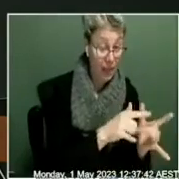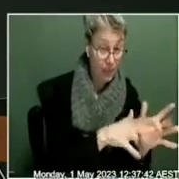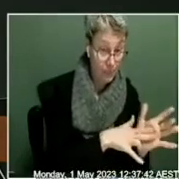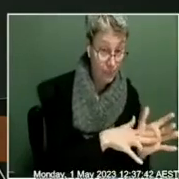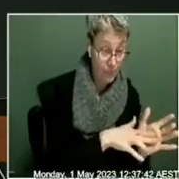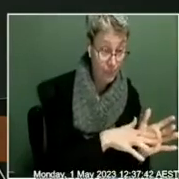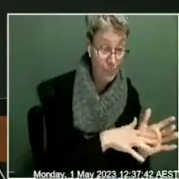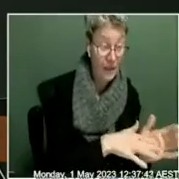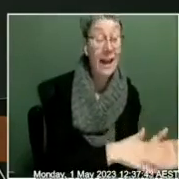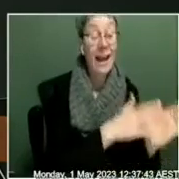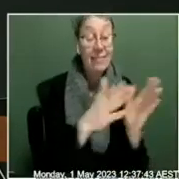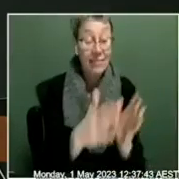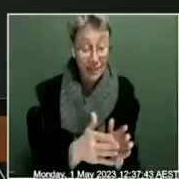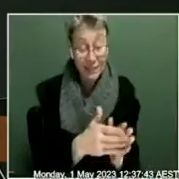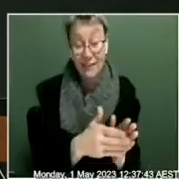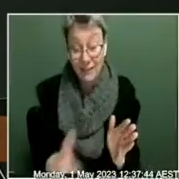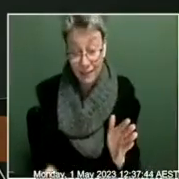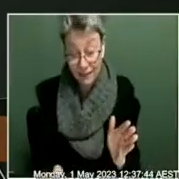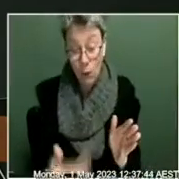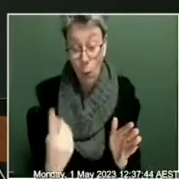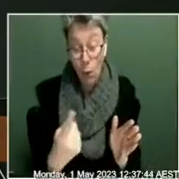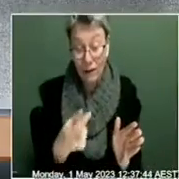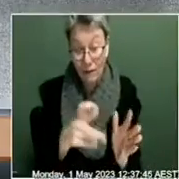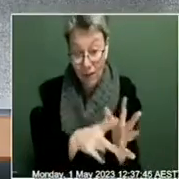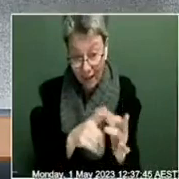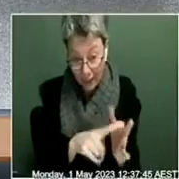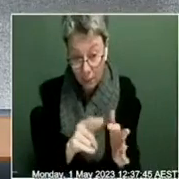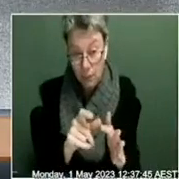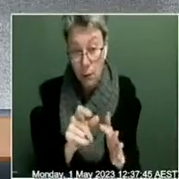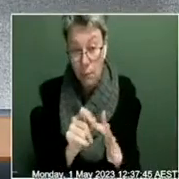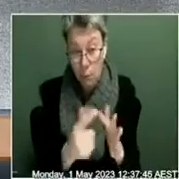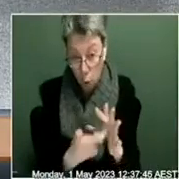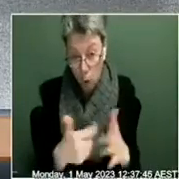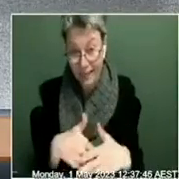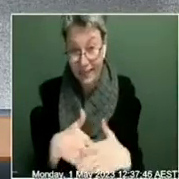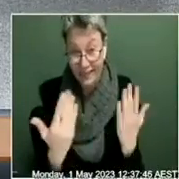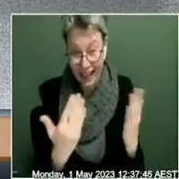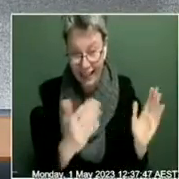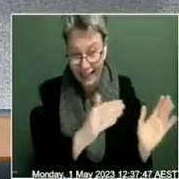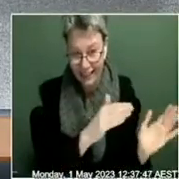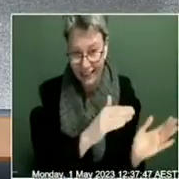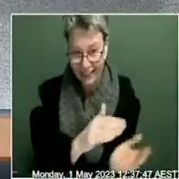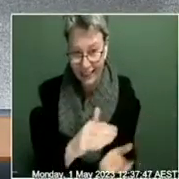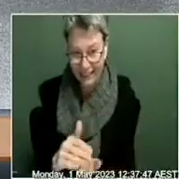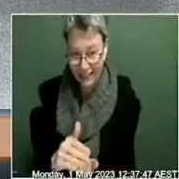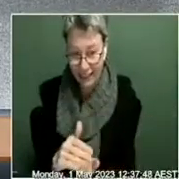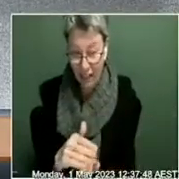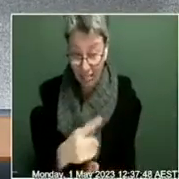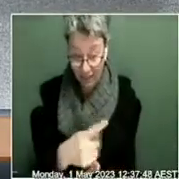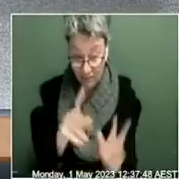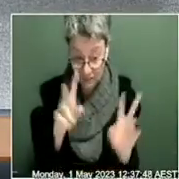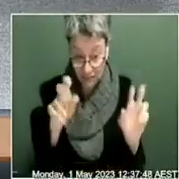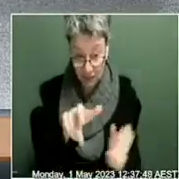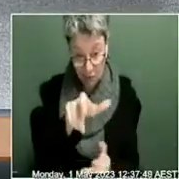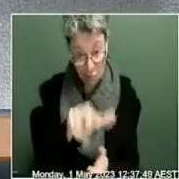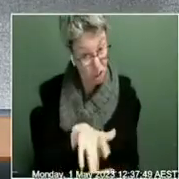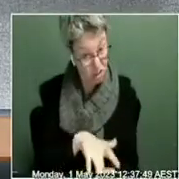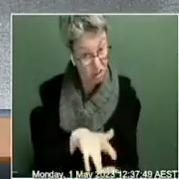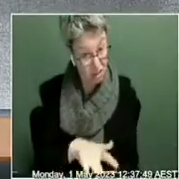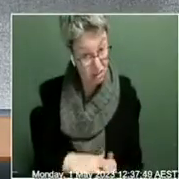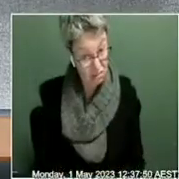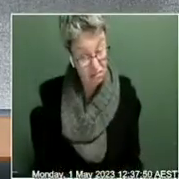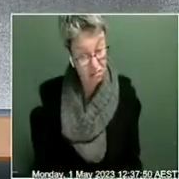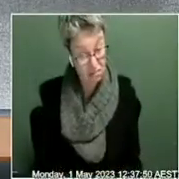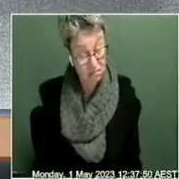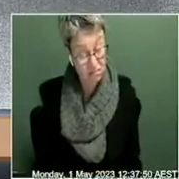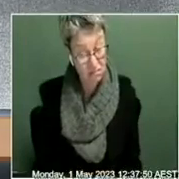person-centred? I couldn't speak to that. I don't have the expertise to... But you would say that it's, so every woman that